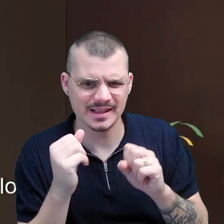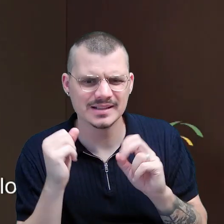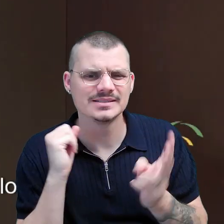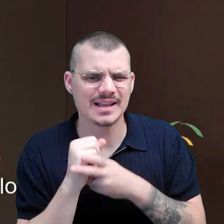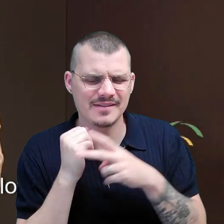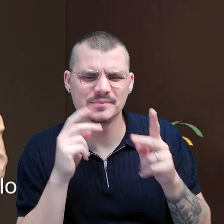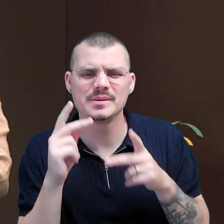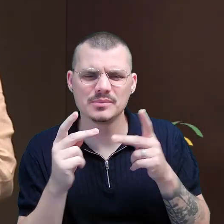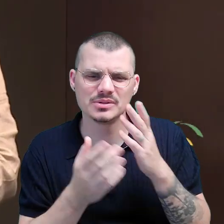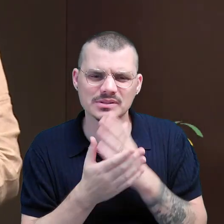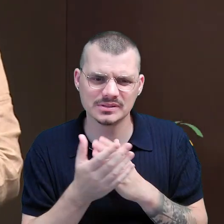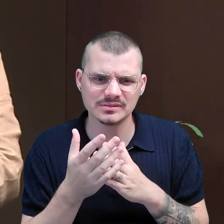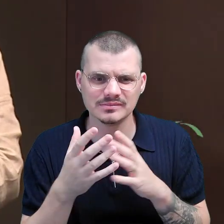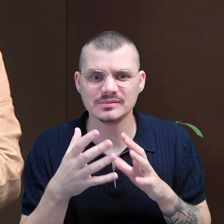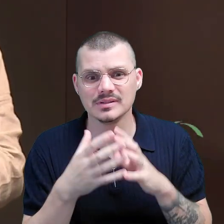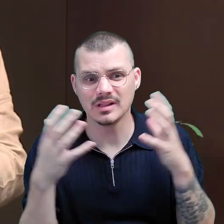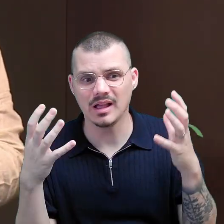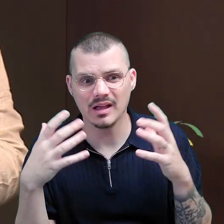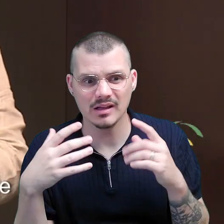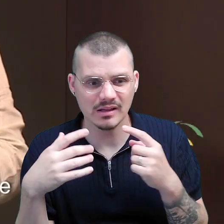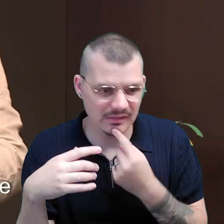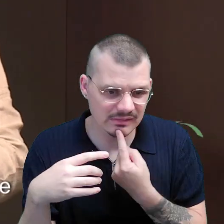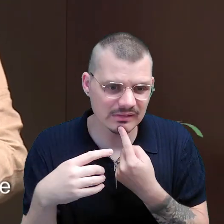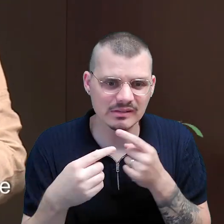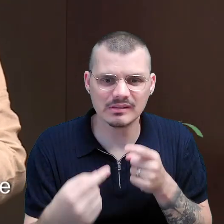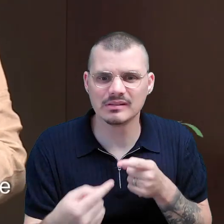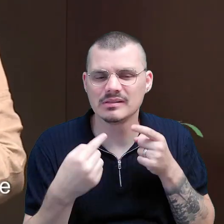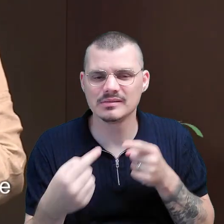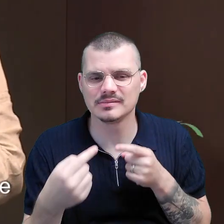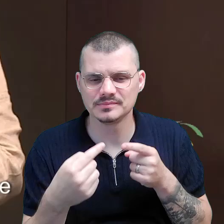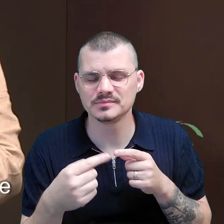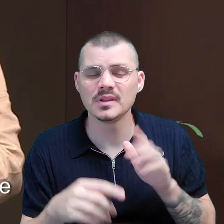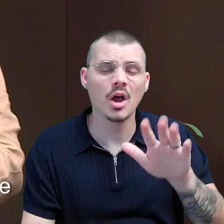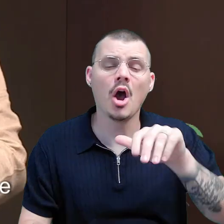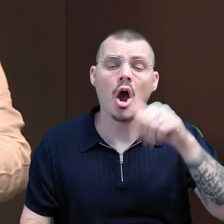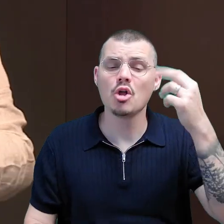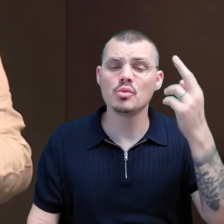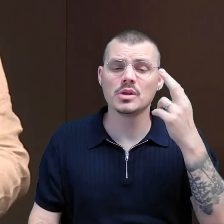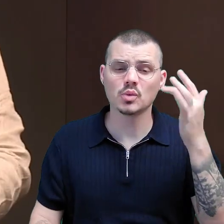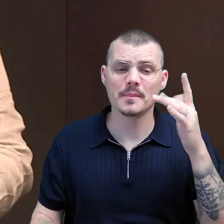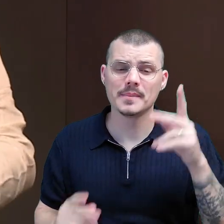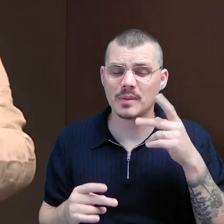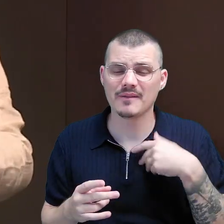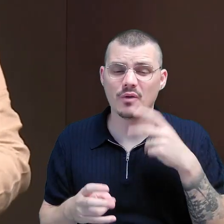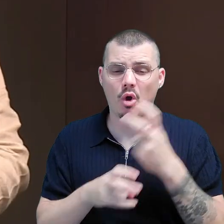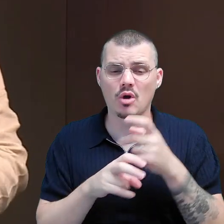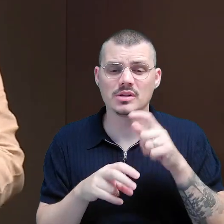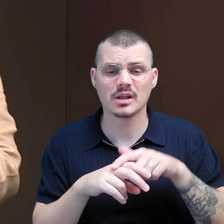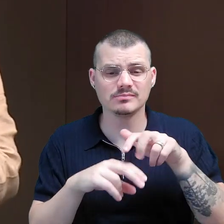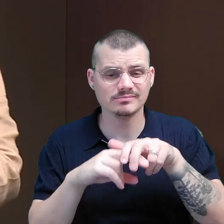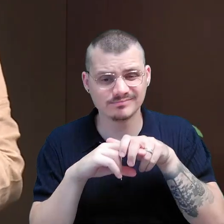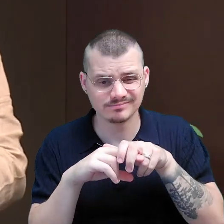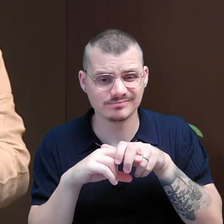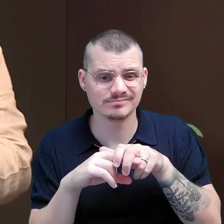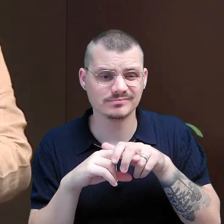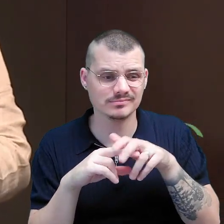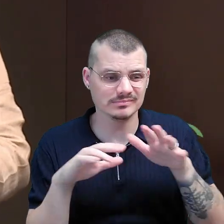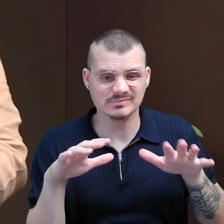save people quite a lot of misery. Other reasons people have a hard time getting comfortable, sitting